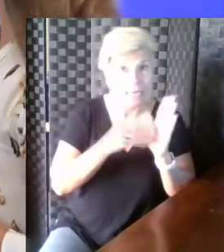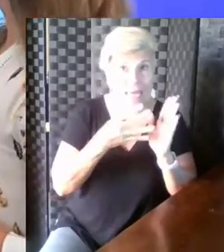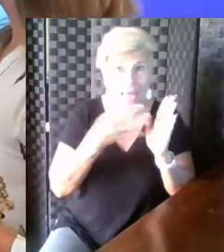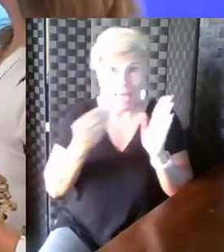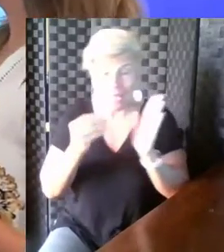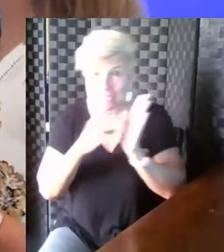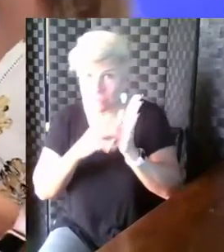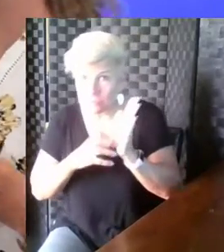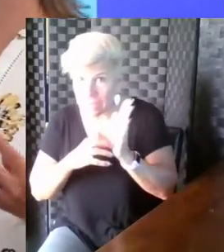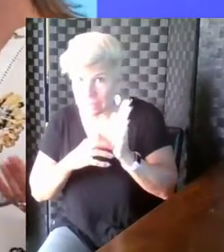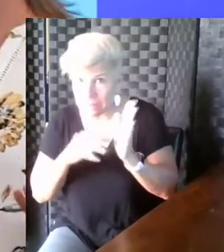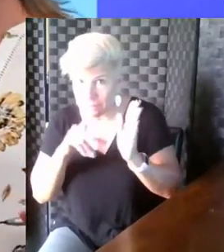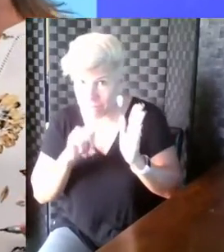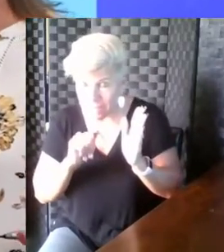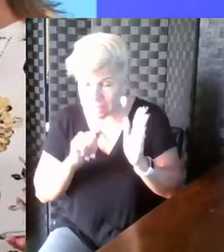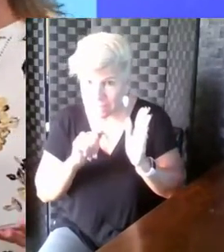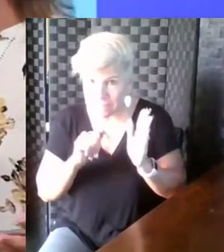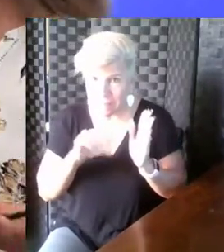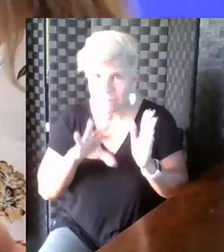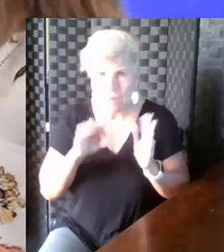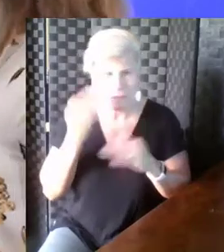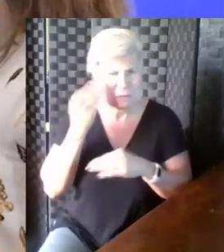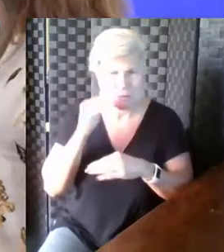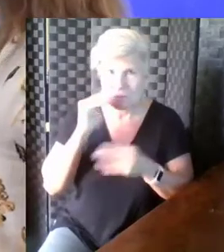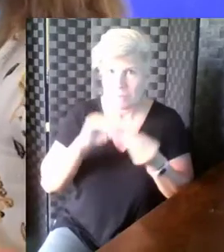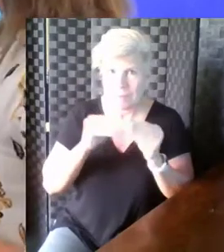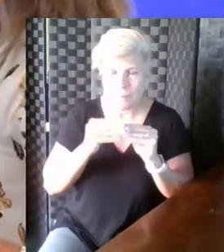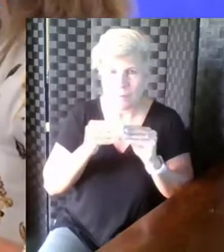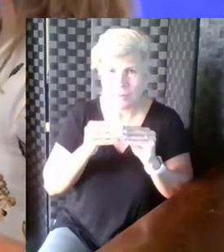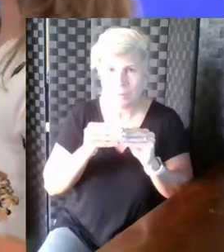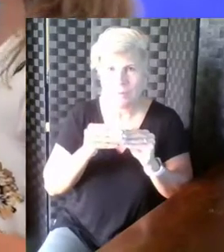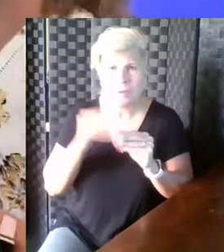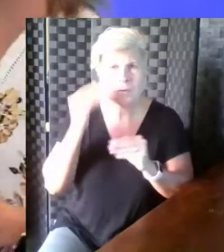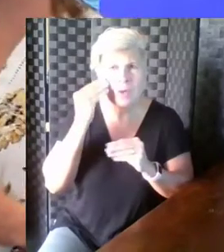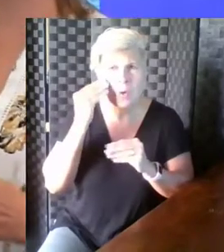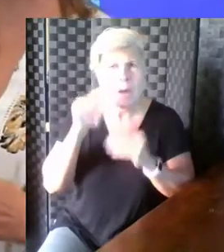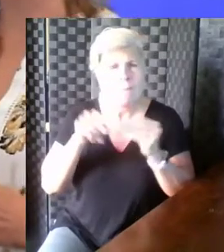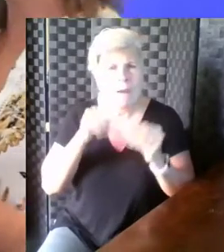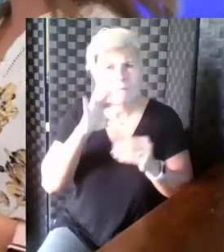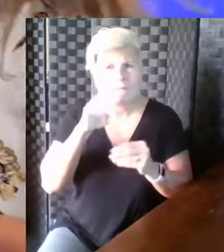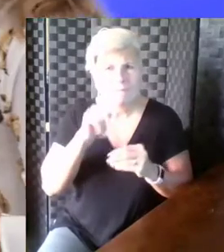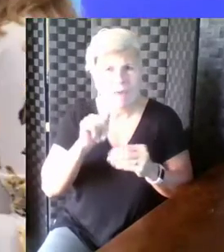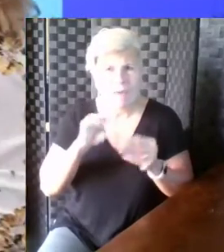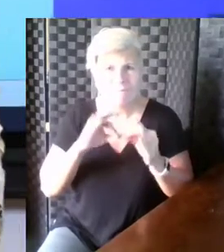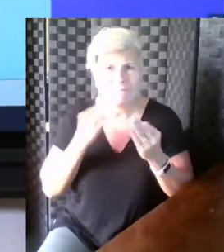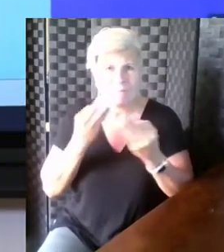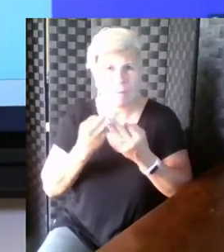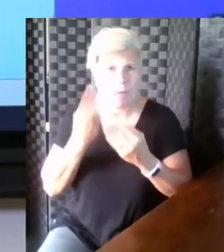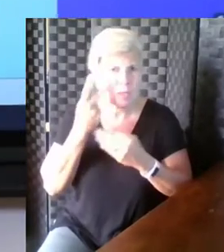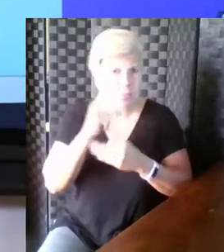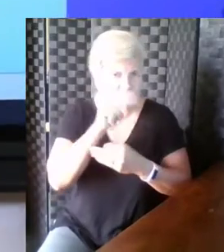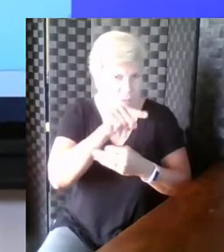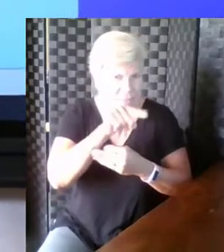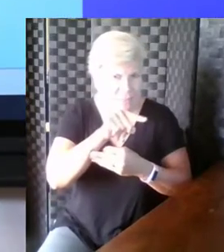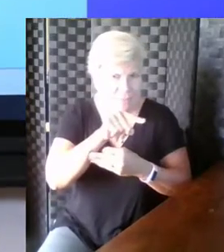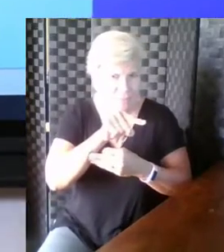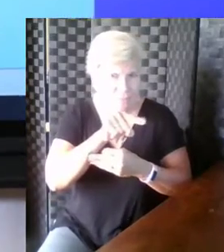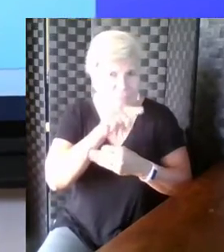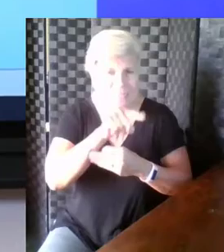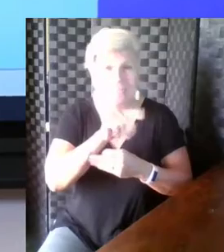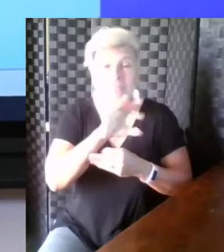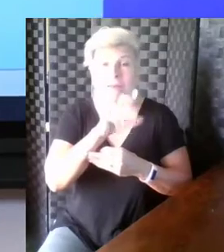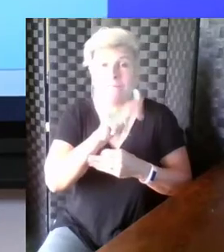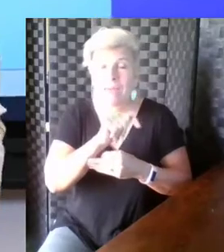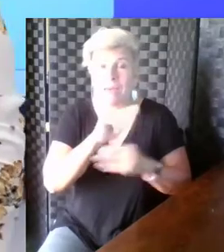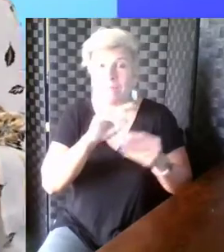and subtraction facts to find unknown numbers. So we need to know about fact families. So take a look right here. This is a fact